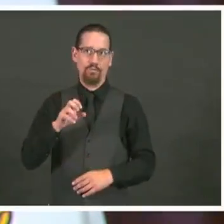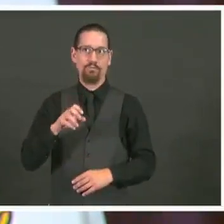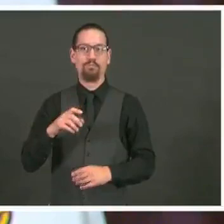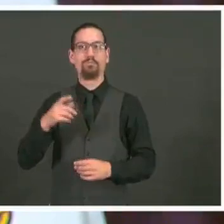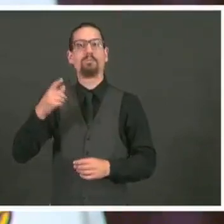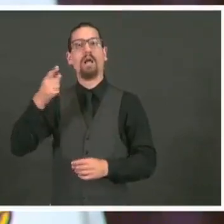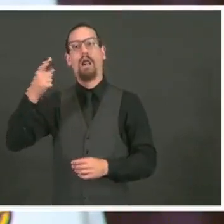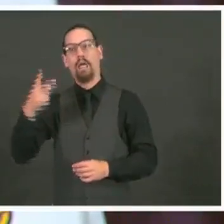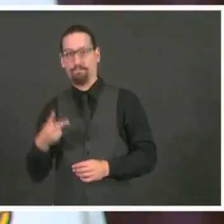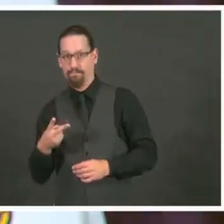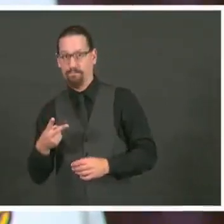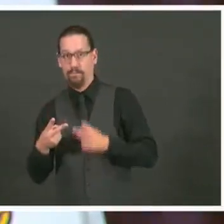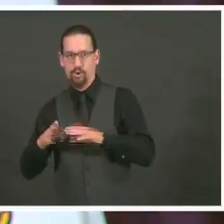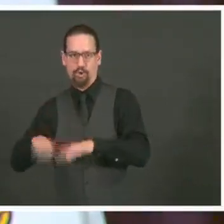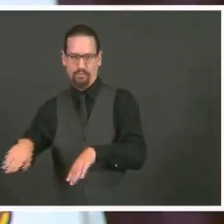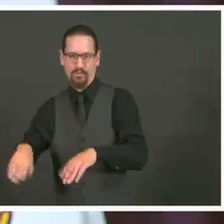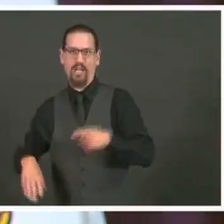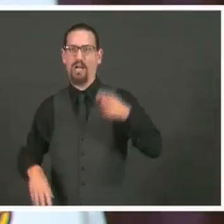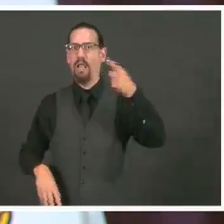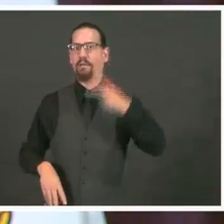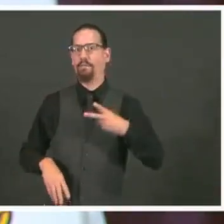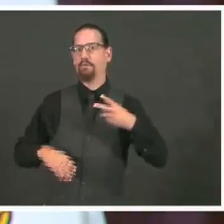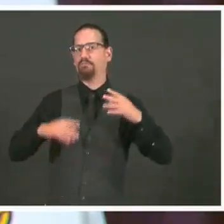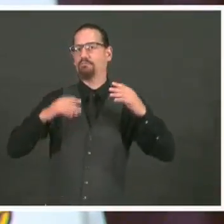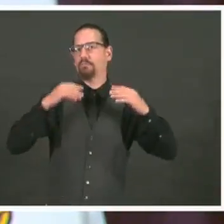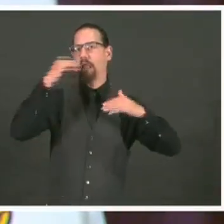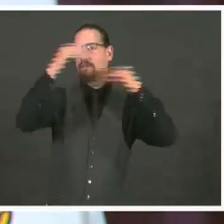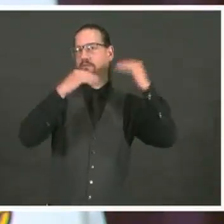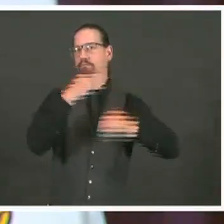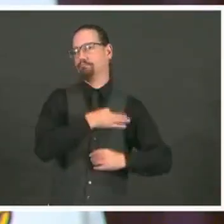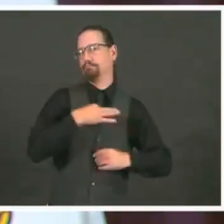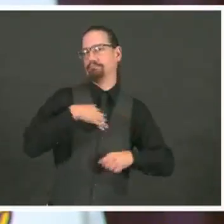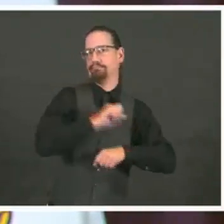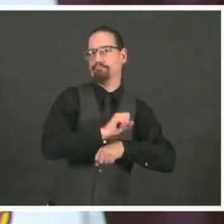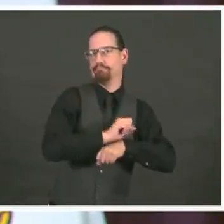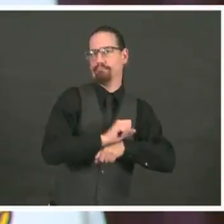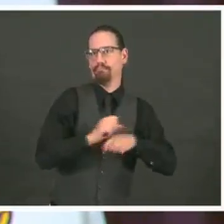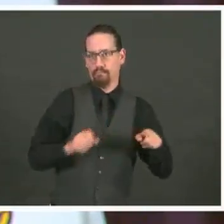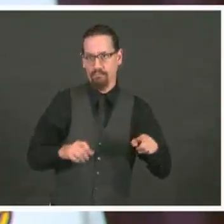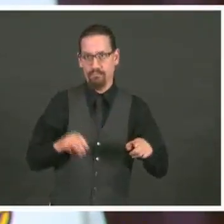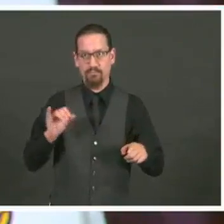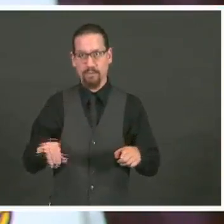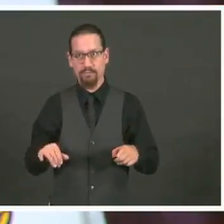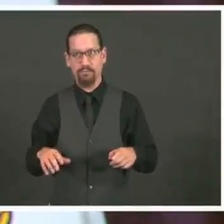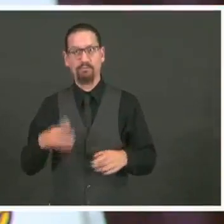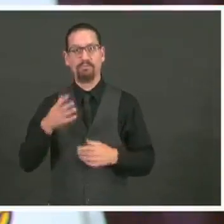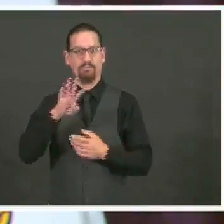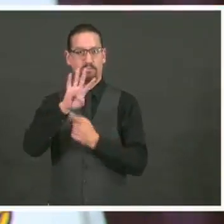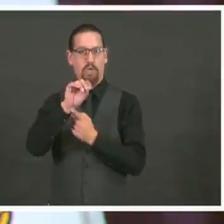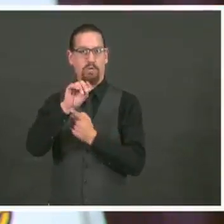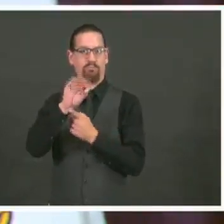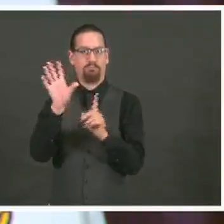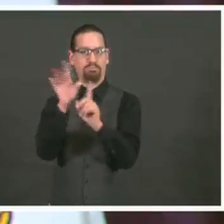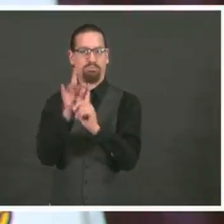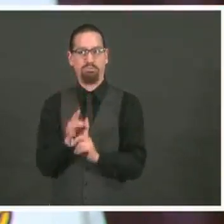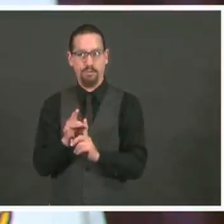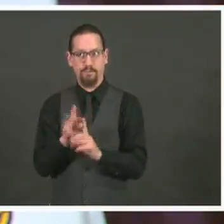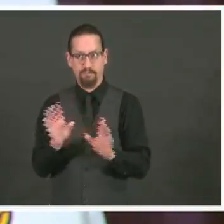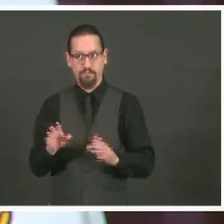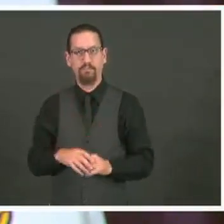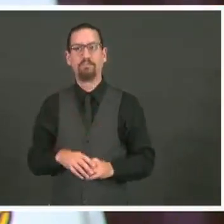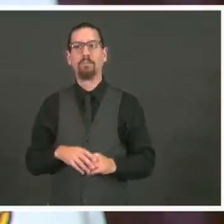cases have been spread among just 26 different child care sites. That tells us that we are not seeing